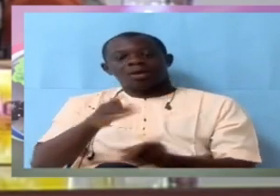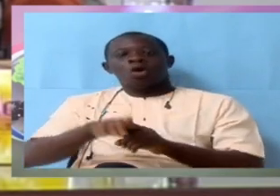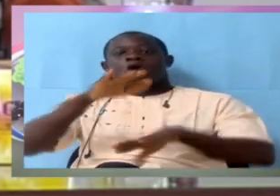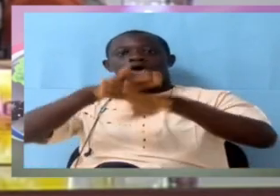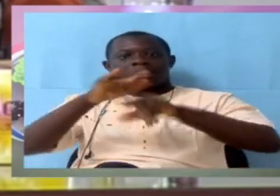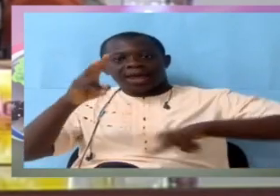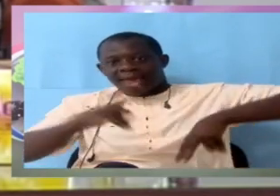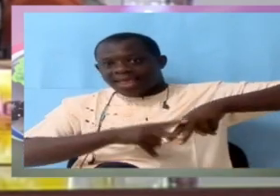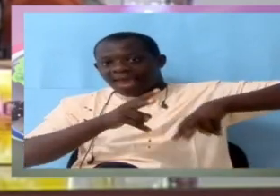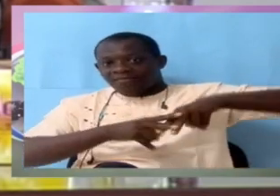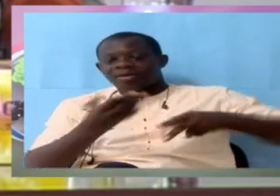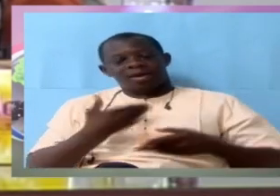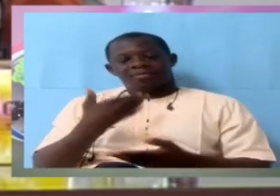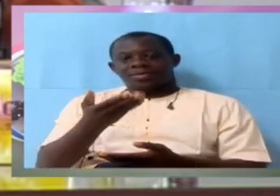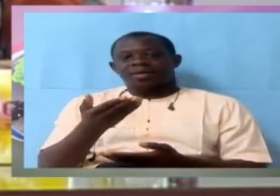HIV/AIDS,